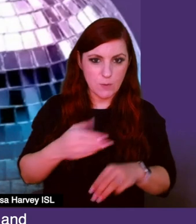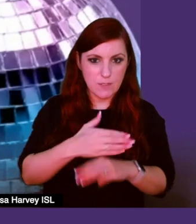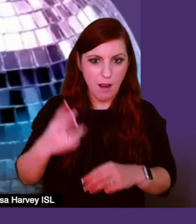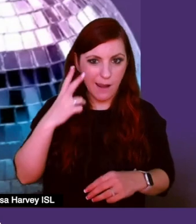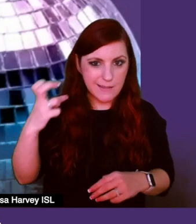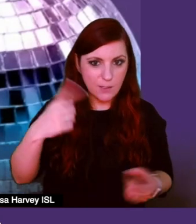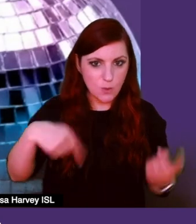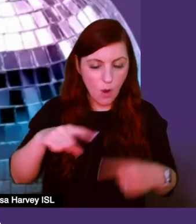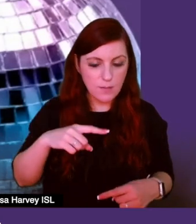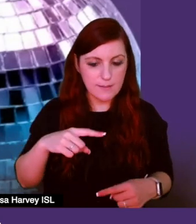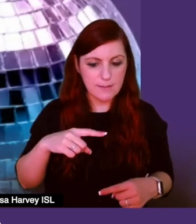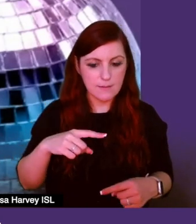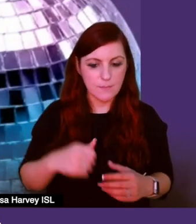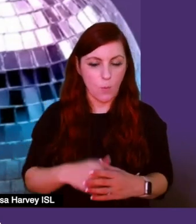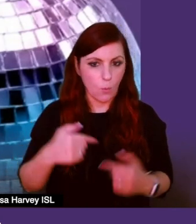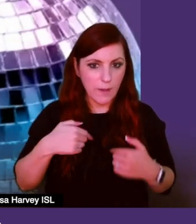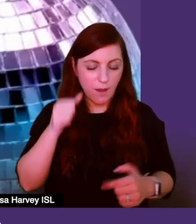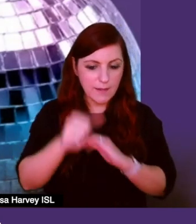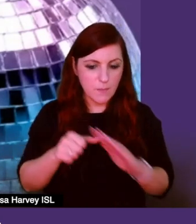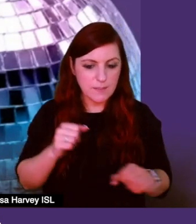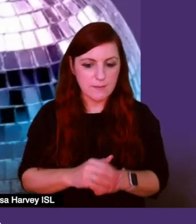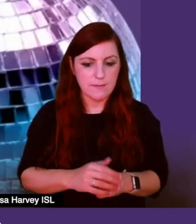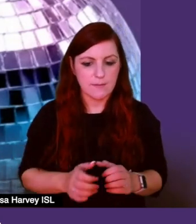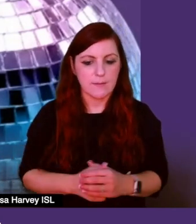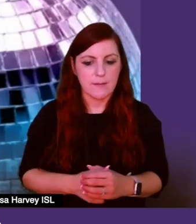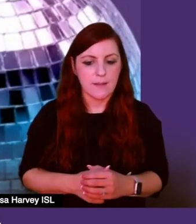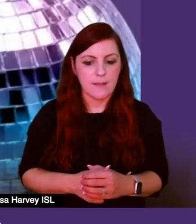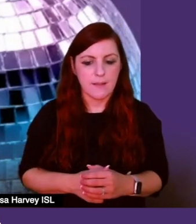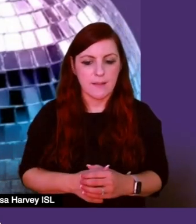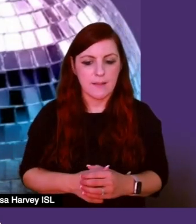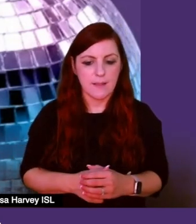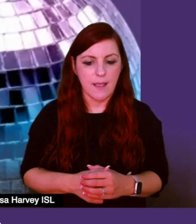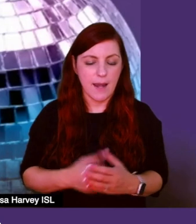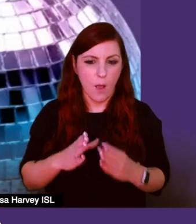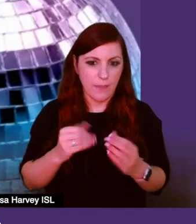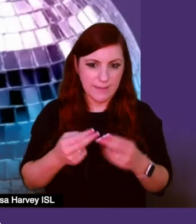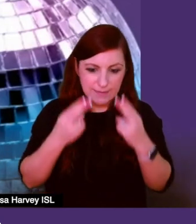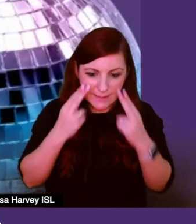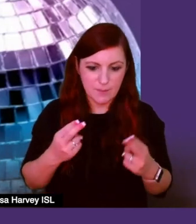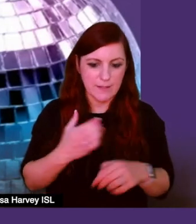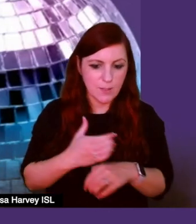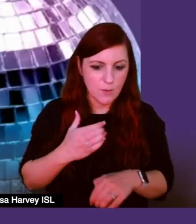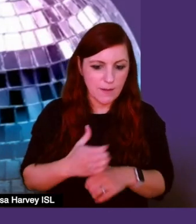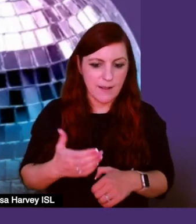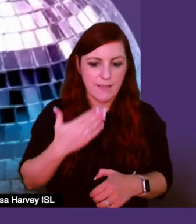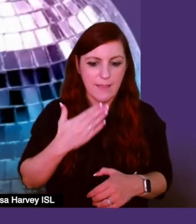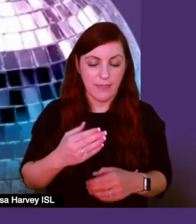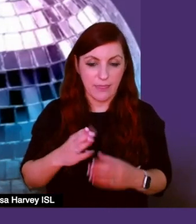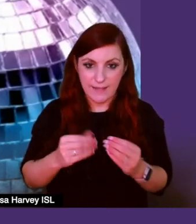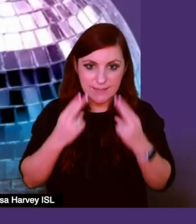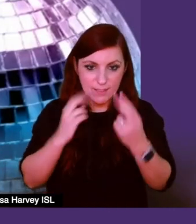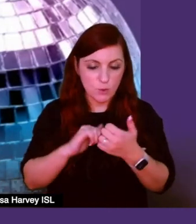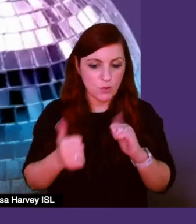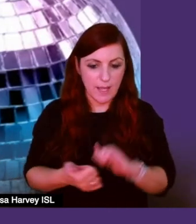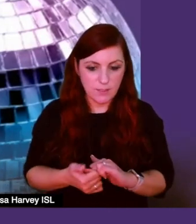listening. We are the experts, and like things need to be changed. Things need